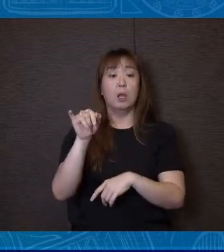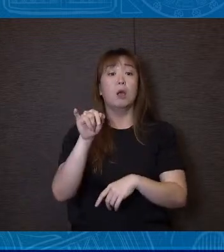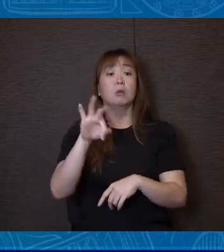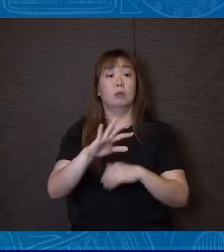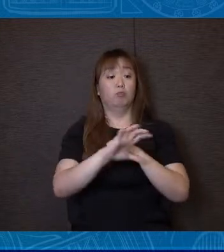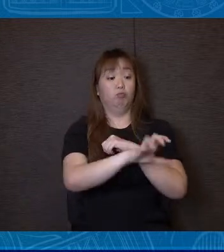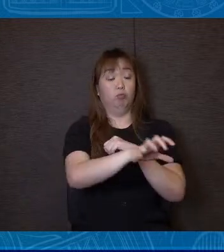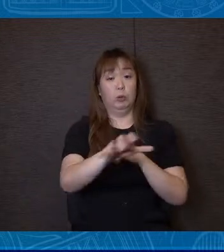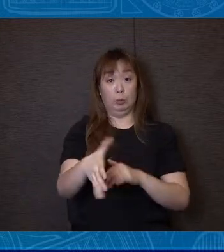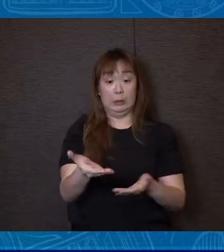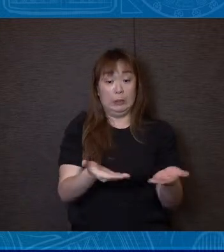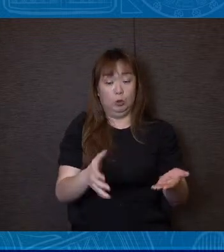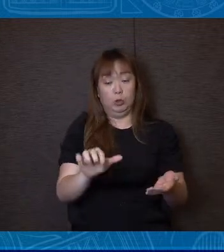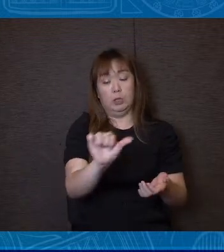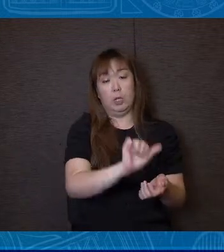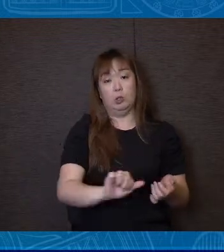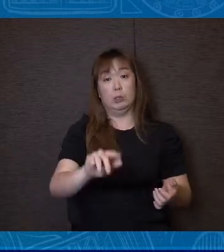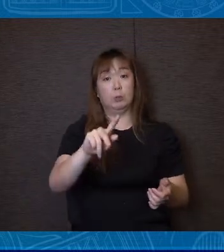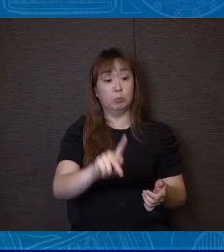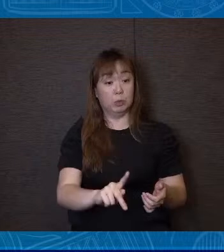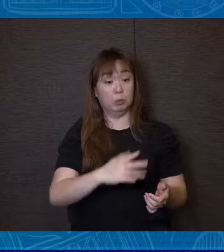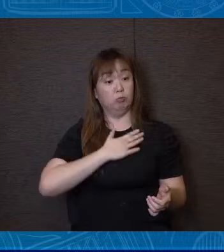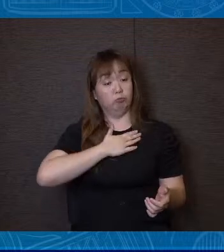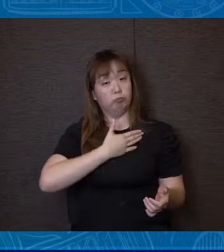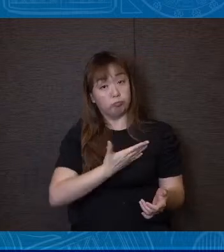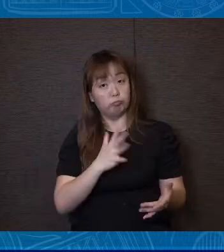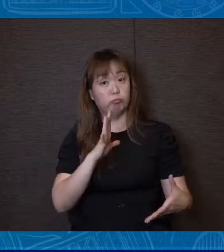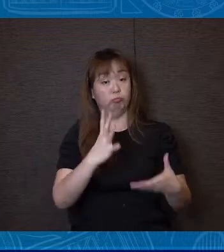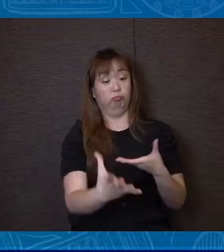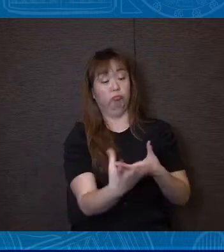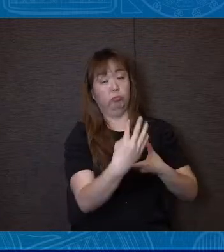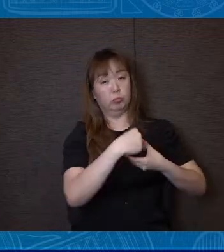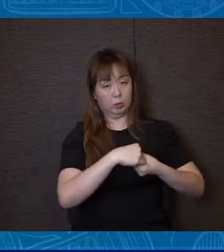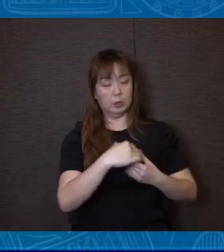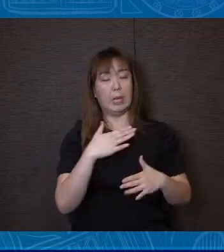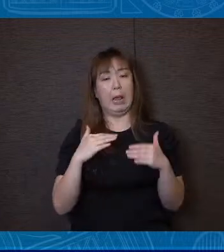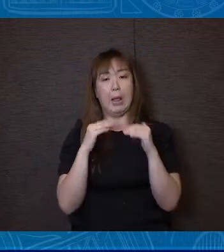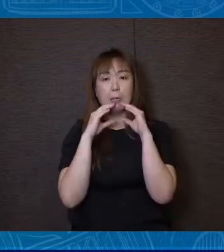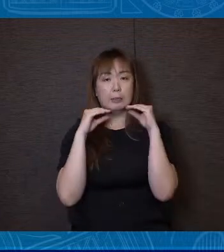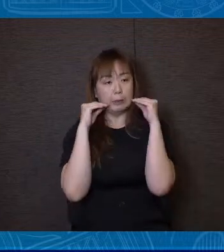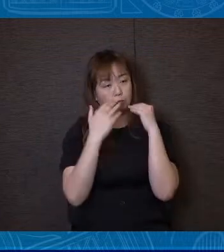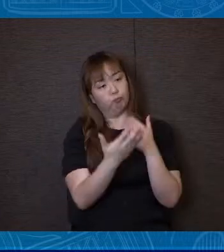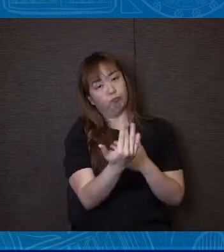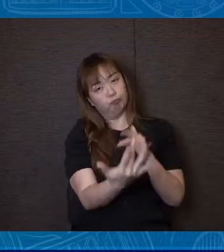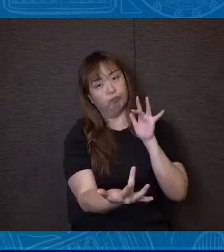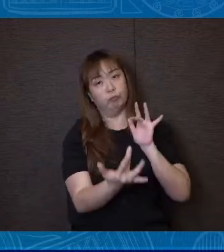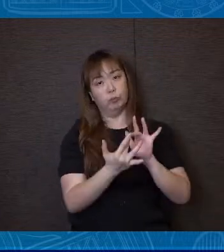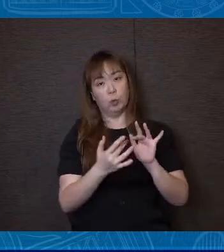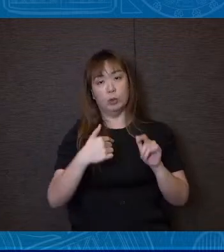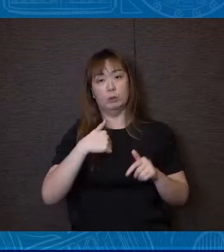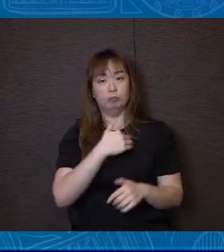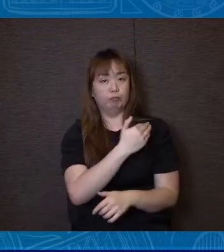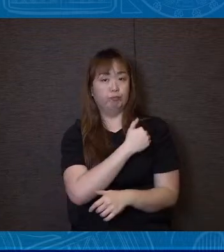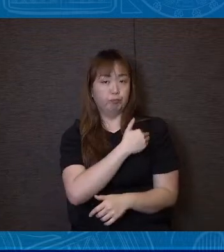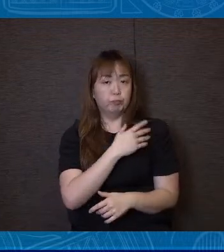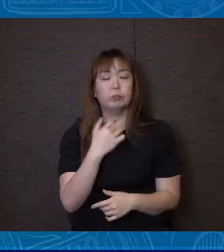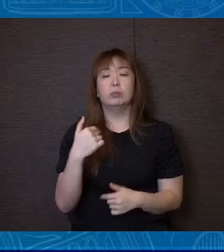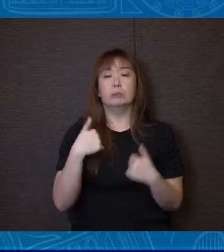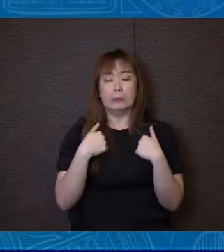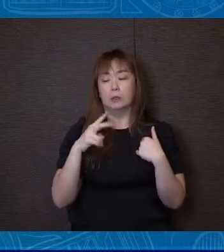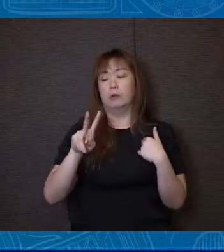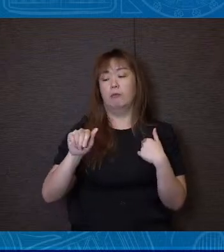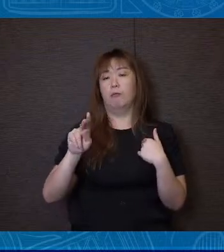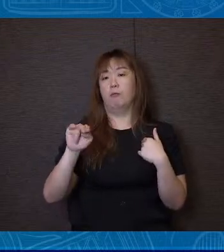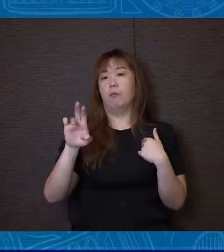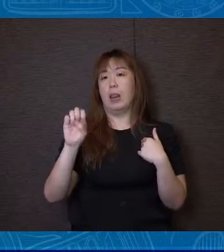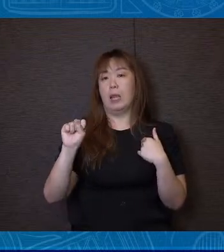the region, in Asia and the Pacific, we'd be more than happy to do a pilot somewhere here. So do get in touch with myself, Vanessa, or Amir if you